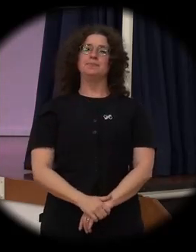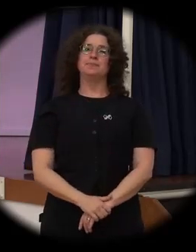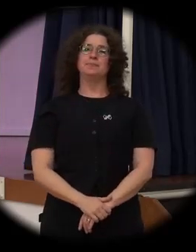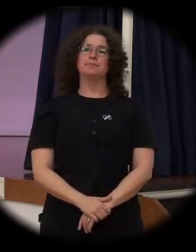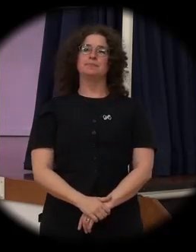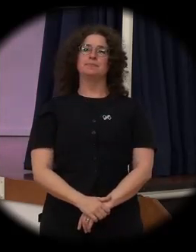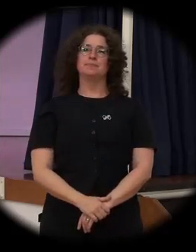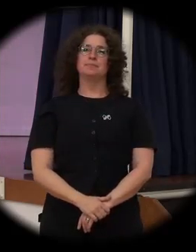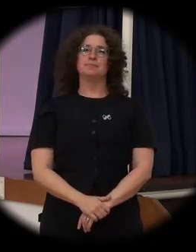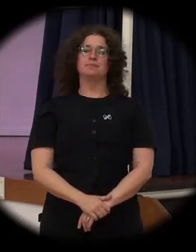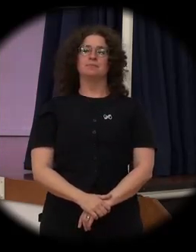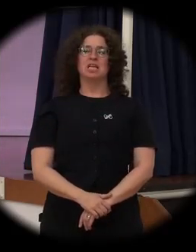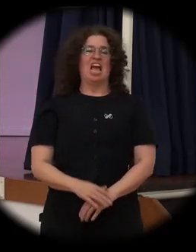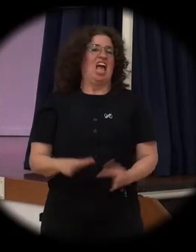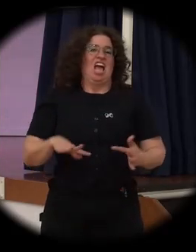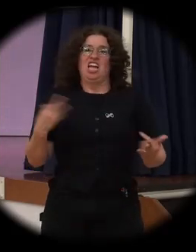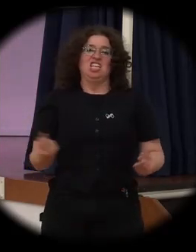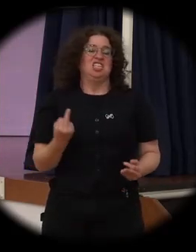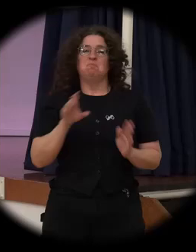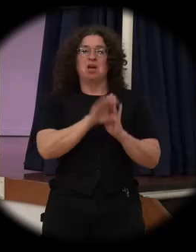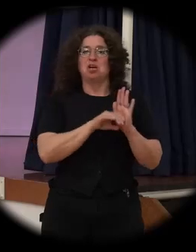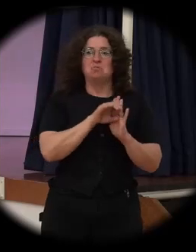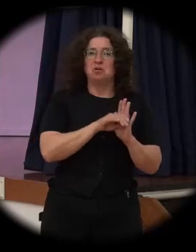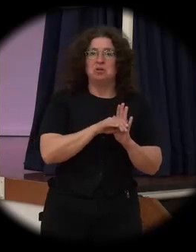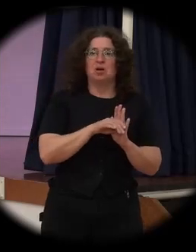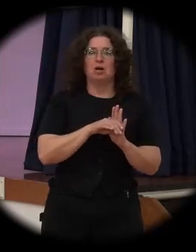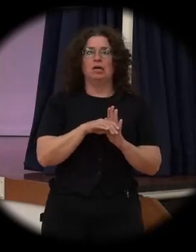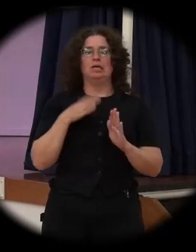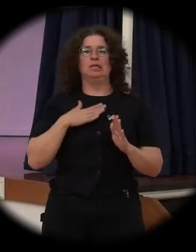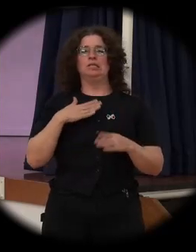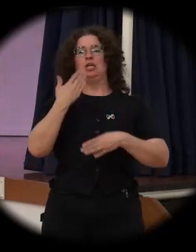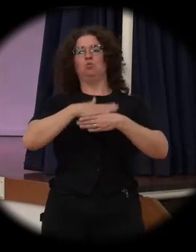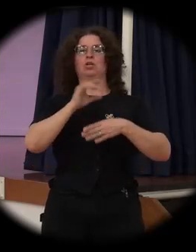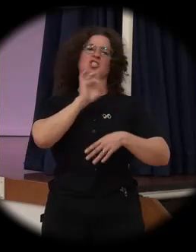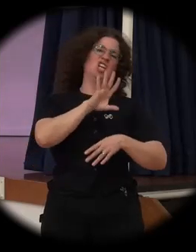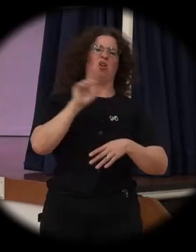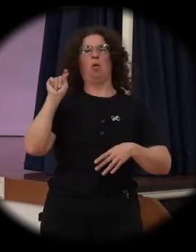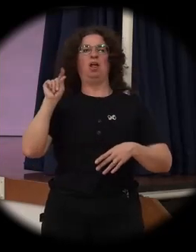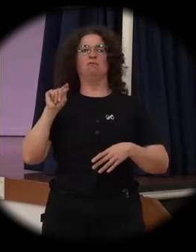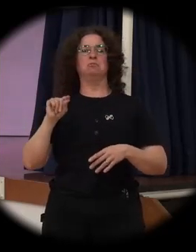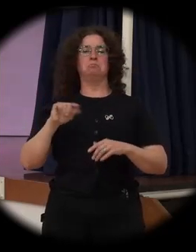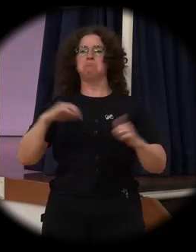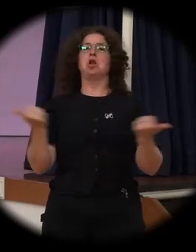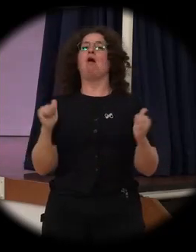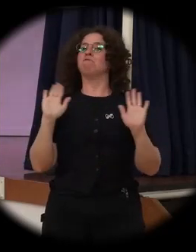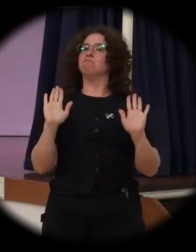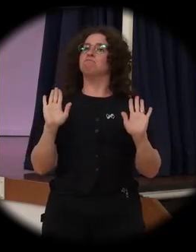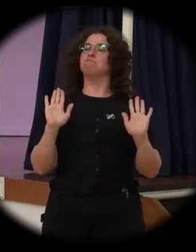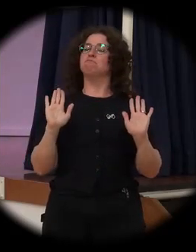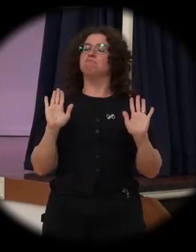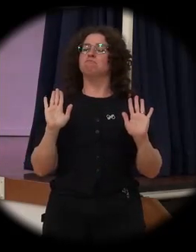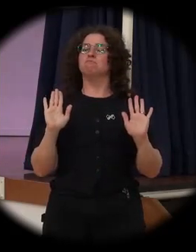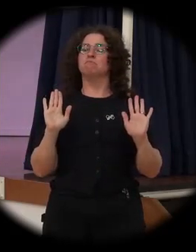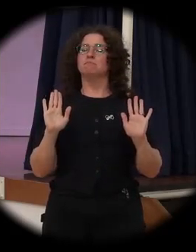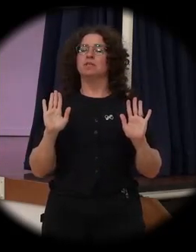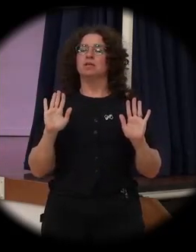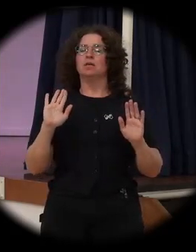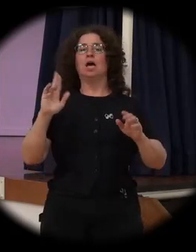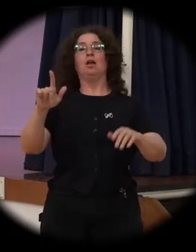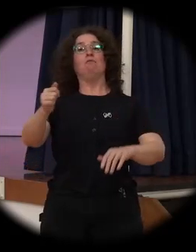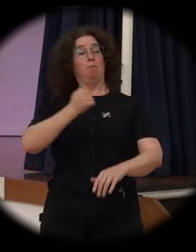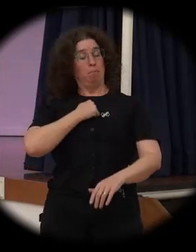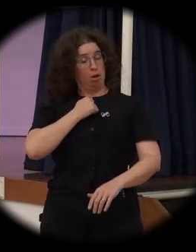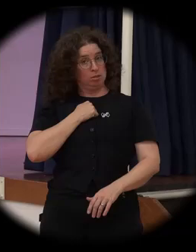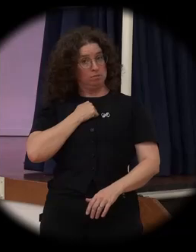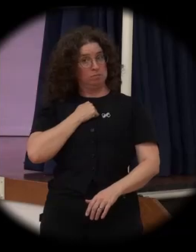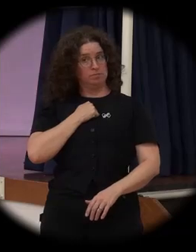A spare computer, anything relatively modern. If you can install like Windows 10 or 11 on it, it's probably good enough to get started. And at least for my